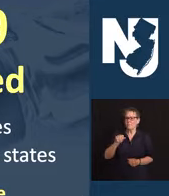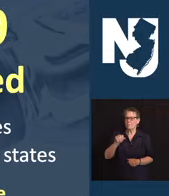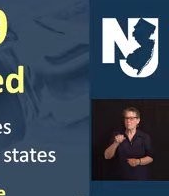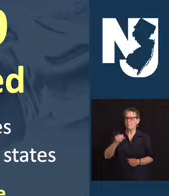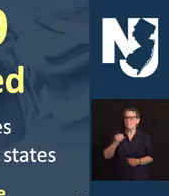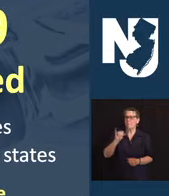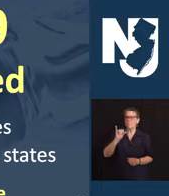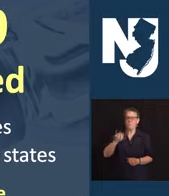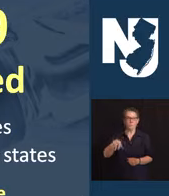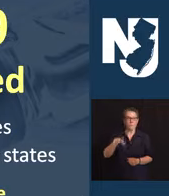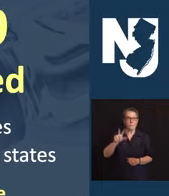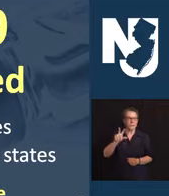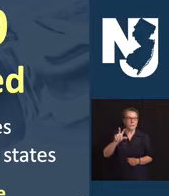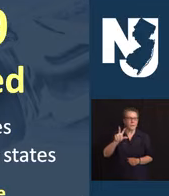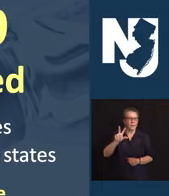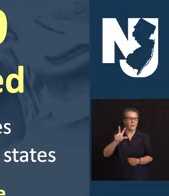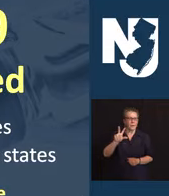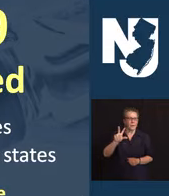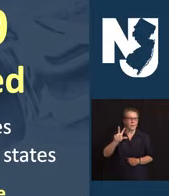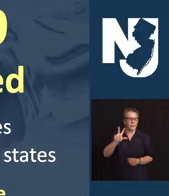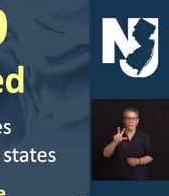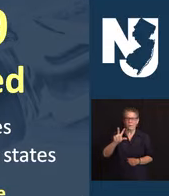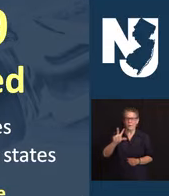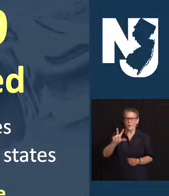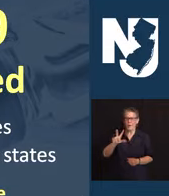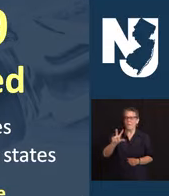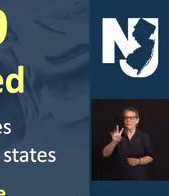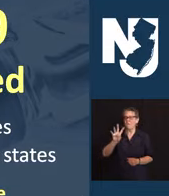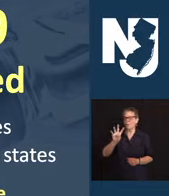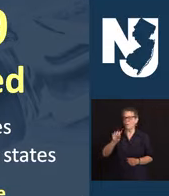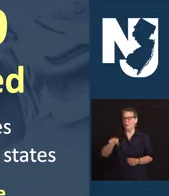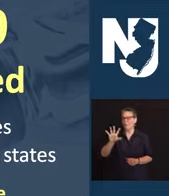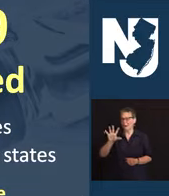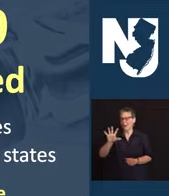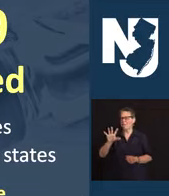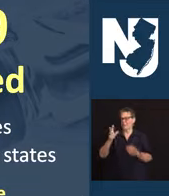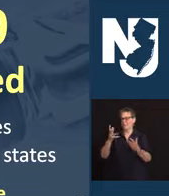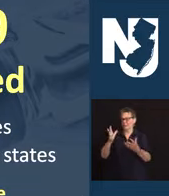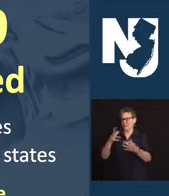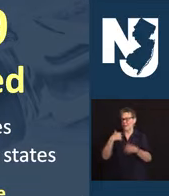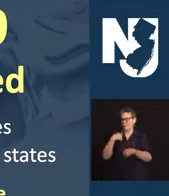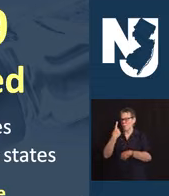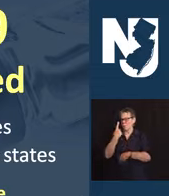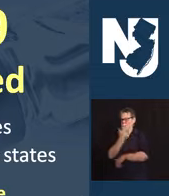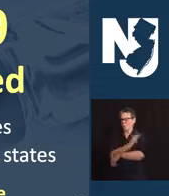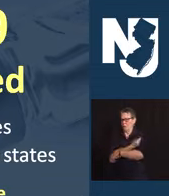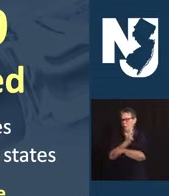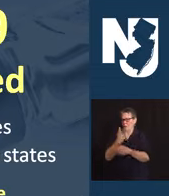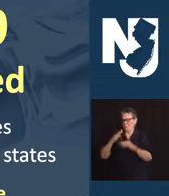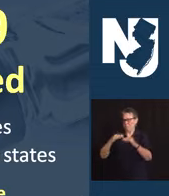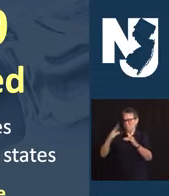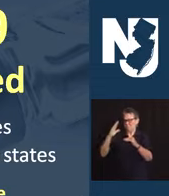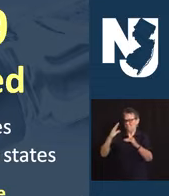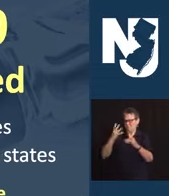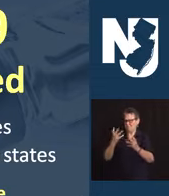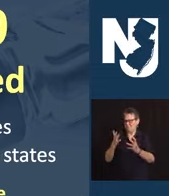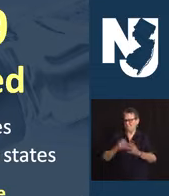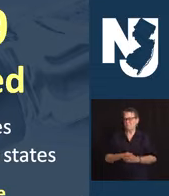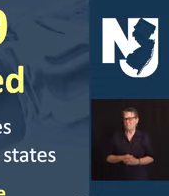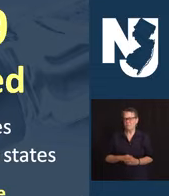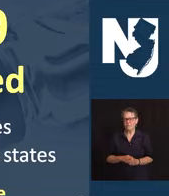our in-state vaccination sites. So we continue to put ourselves in a favorable position for reaching our goal